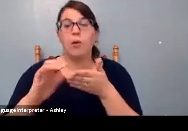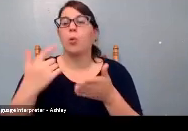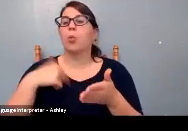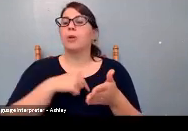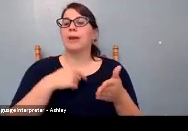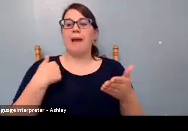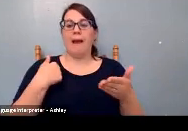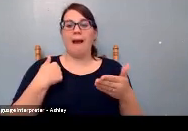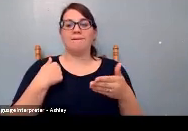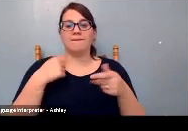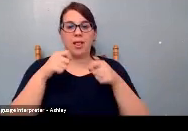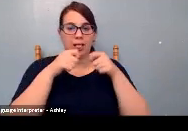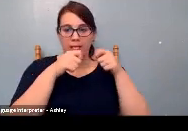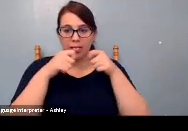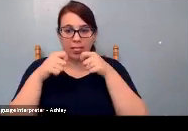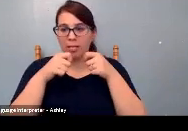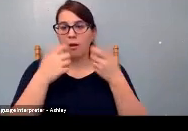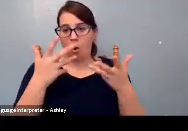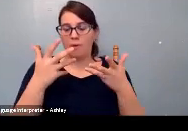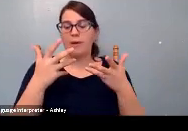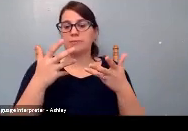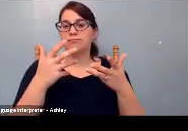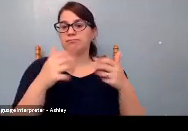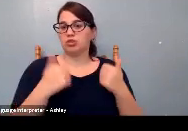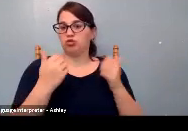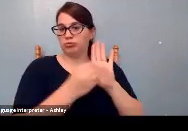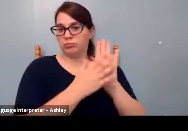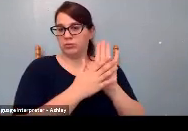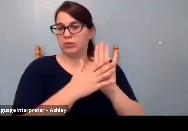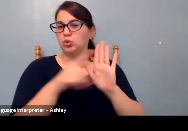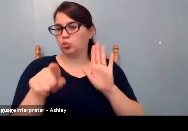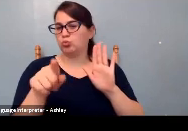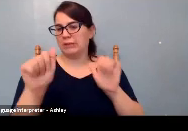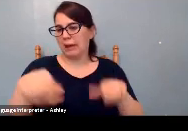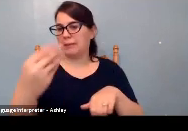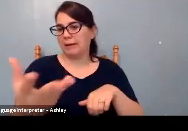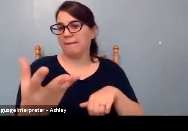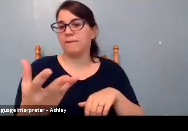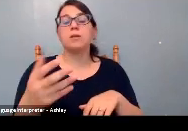can provide. You can simply send me an email to